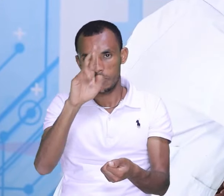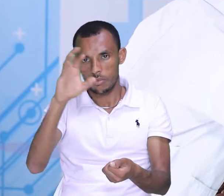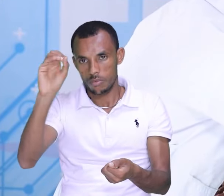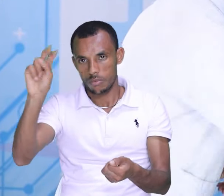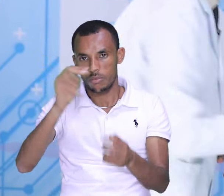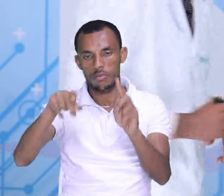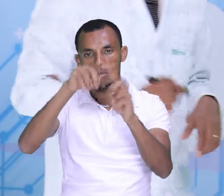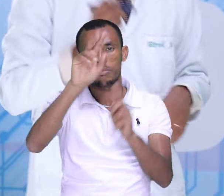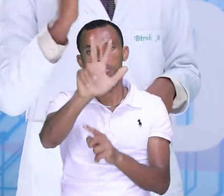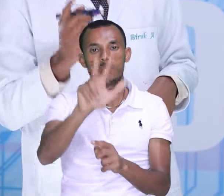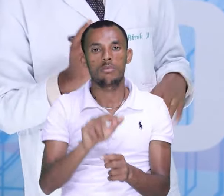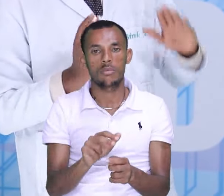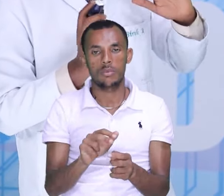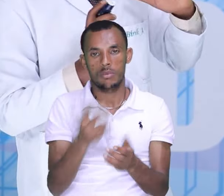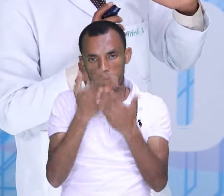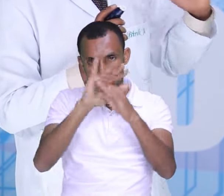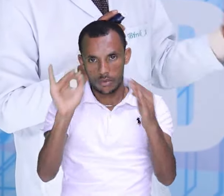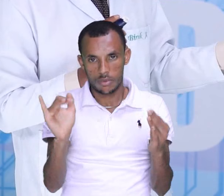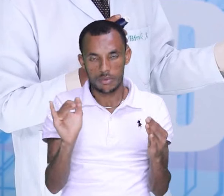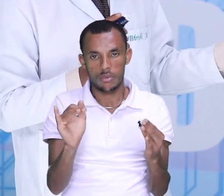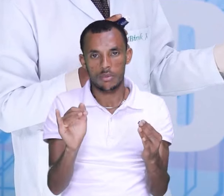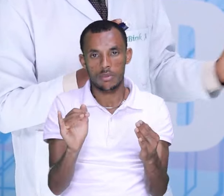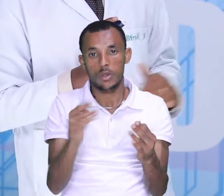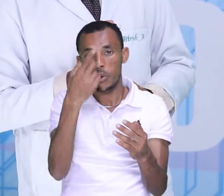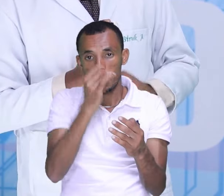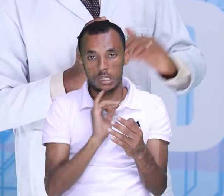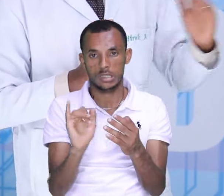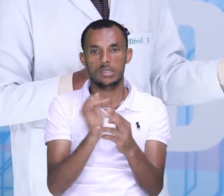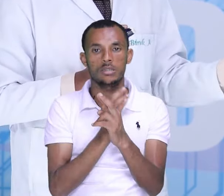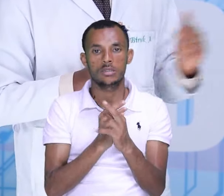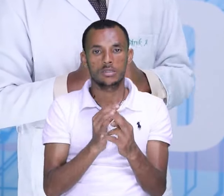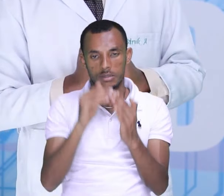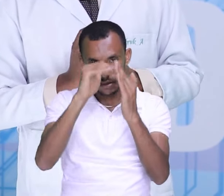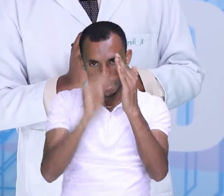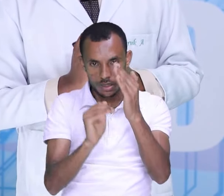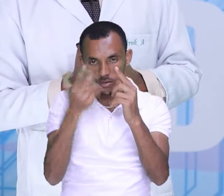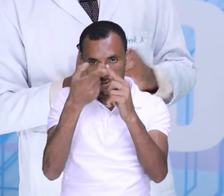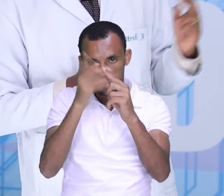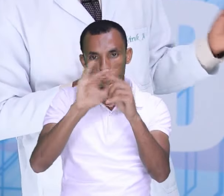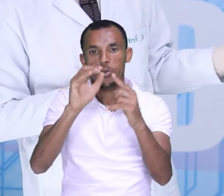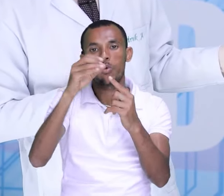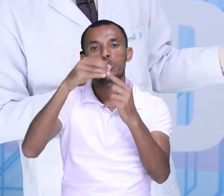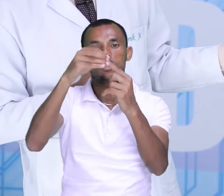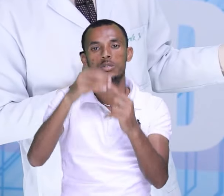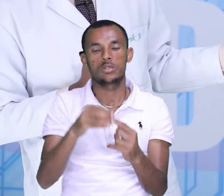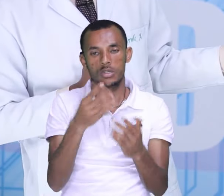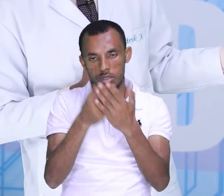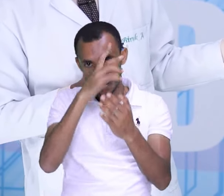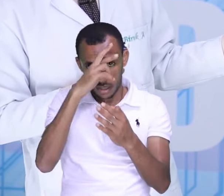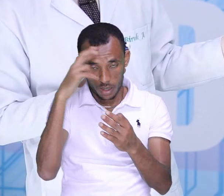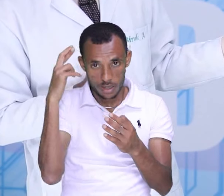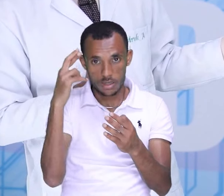3. By the way, one is reduction, the other one is oxidation. Look, in this